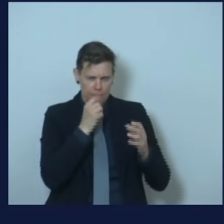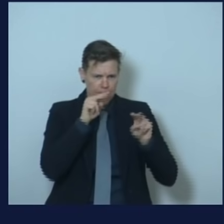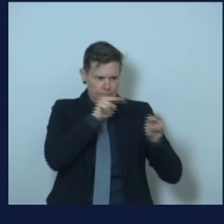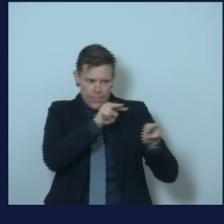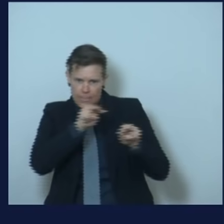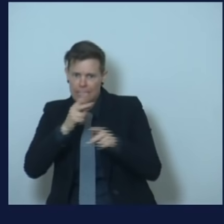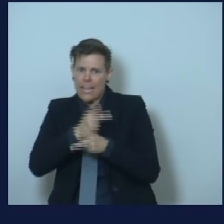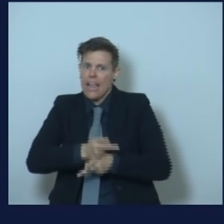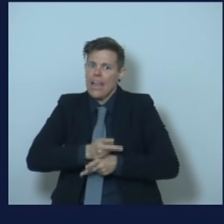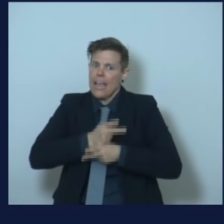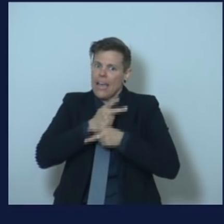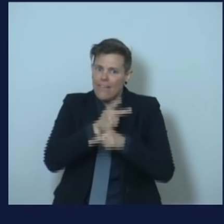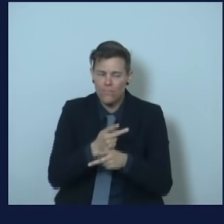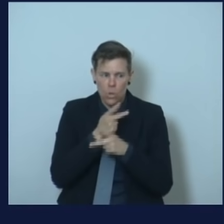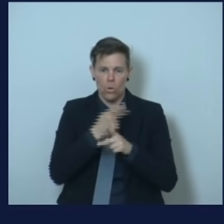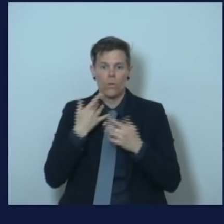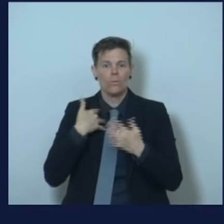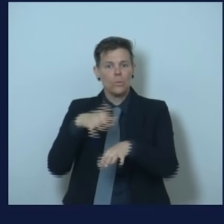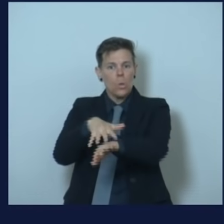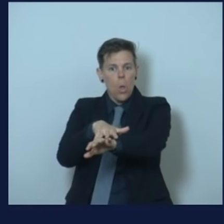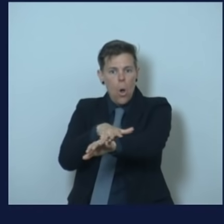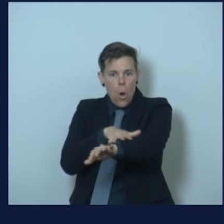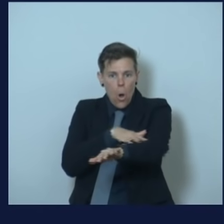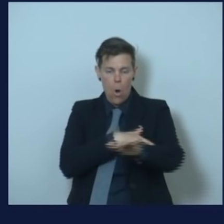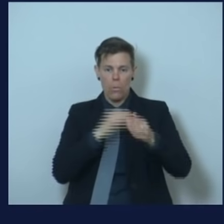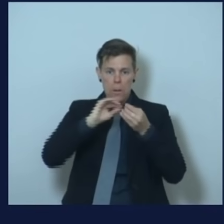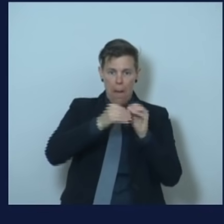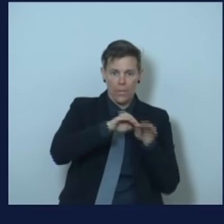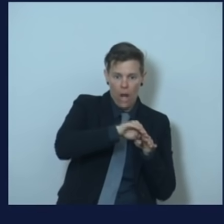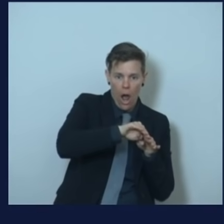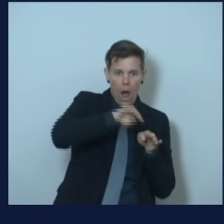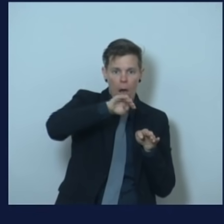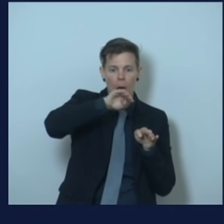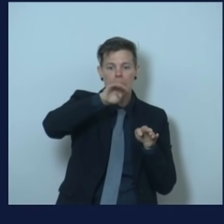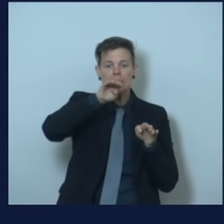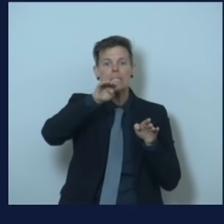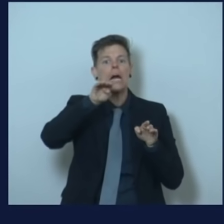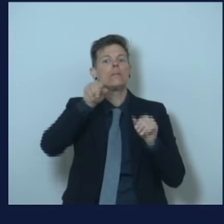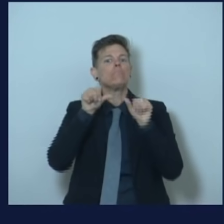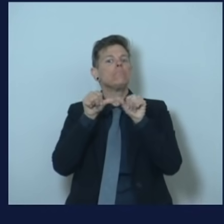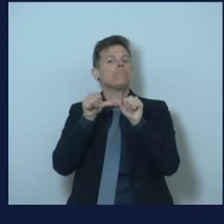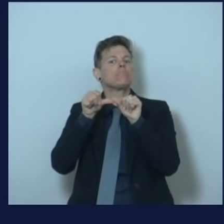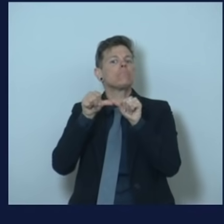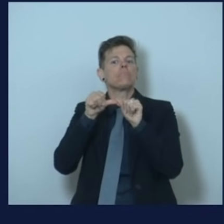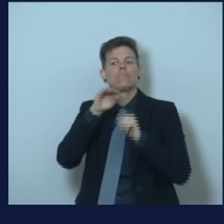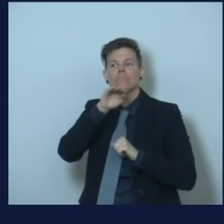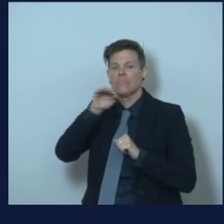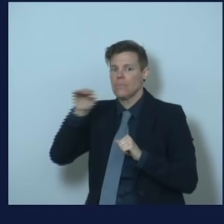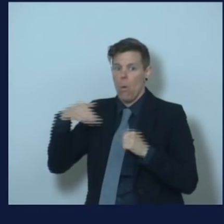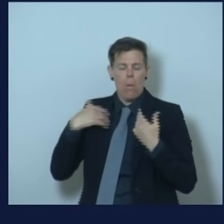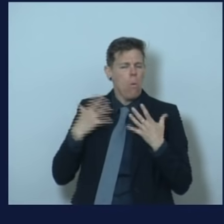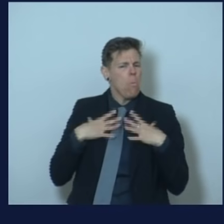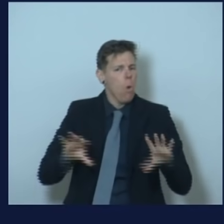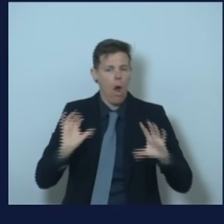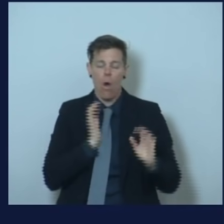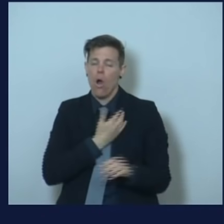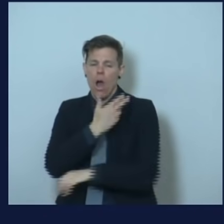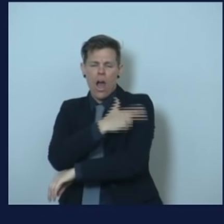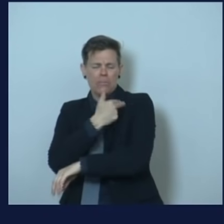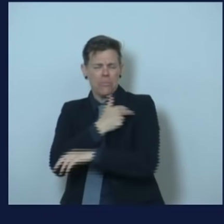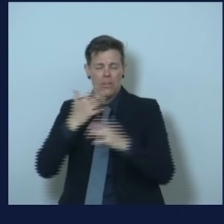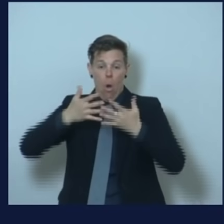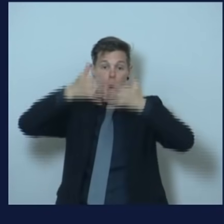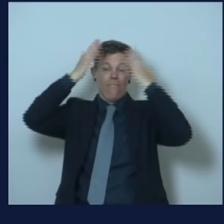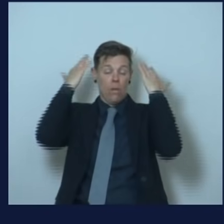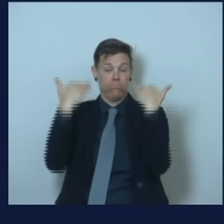spread so that we can manage this number to make sure that we don't overwhelm our healthcare system. Unfortunately, we